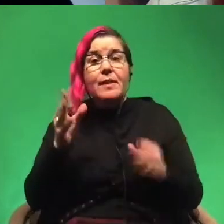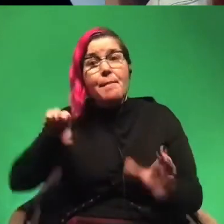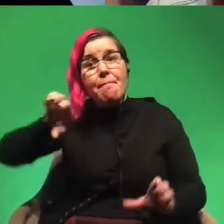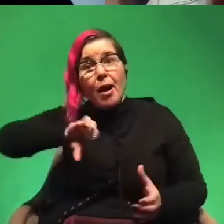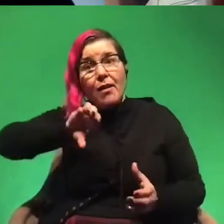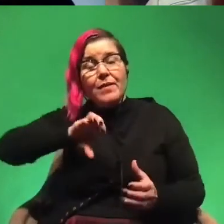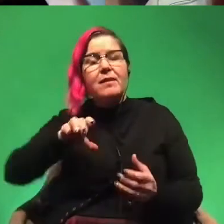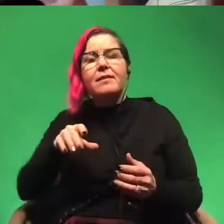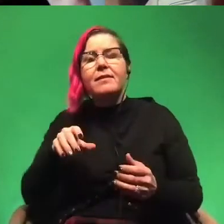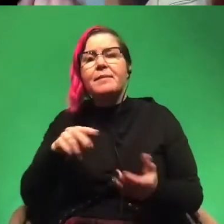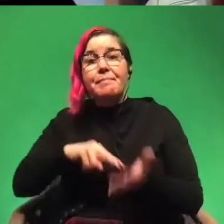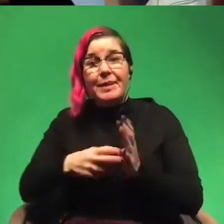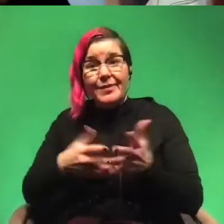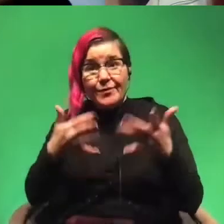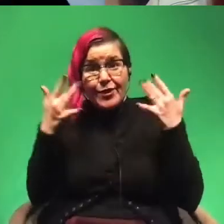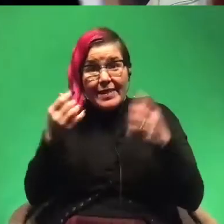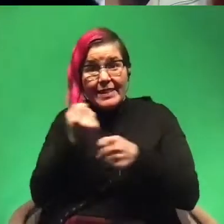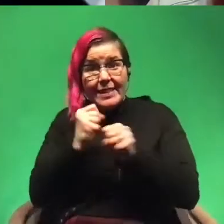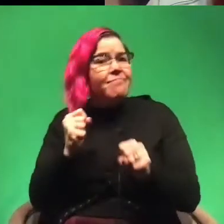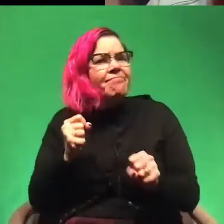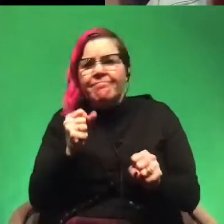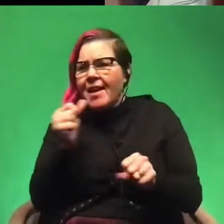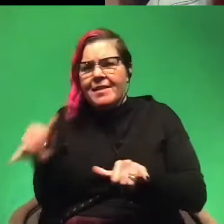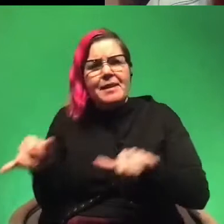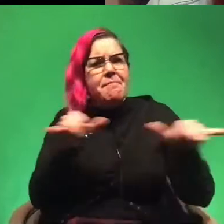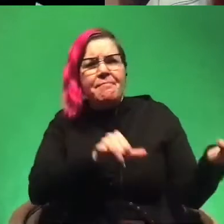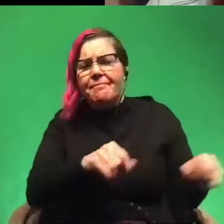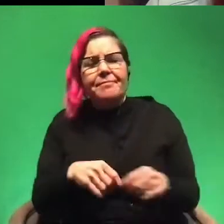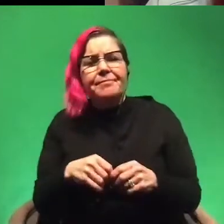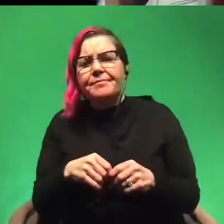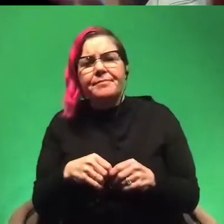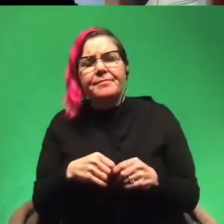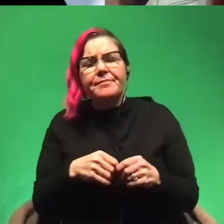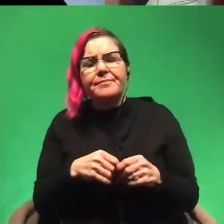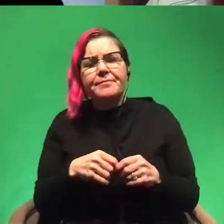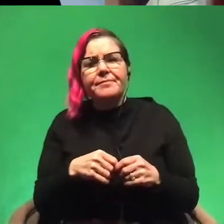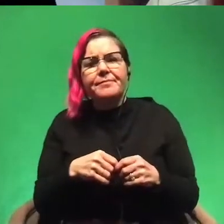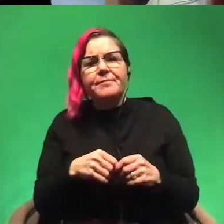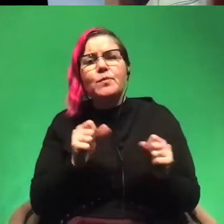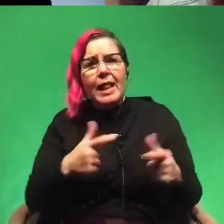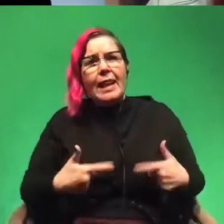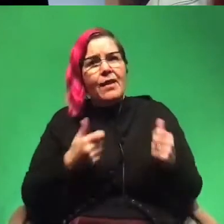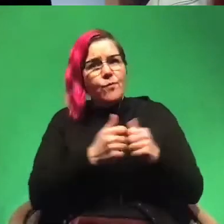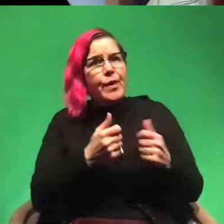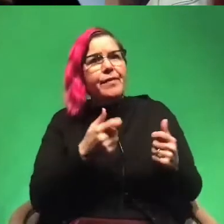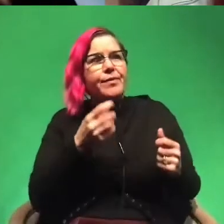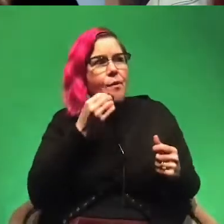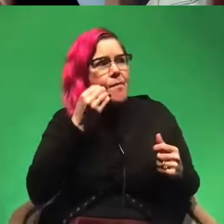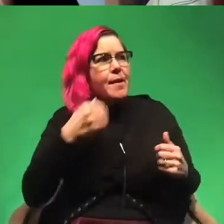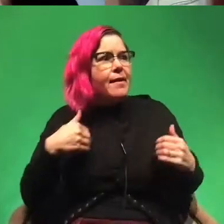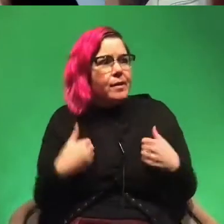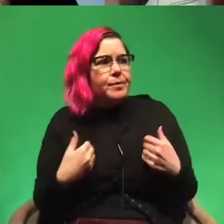them friendly or safe in the same way that we see this result of cohabitation with like domestic cats and domestic